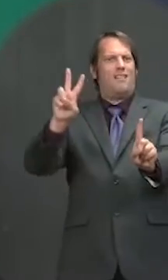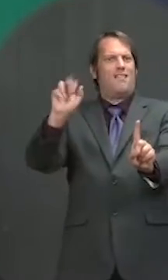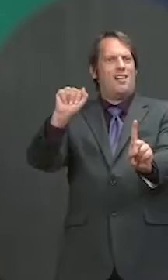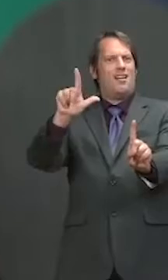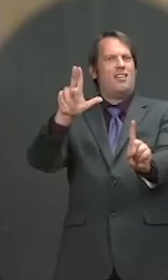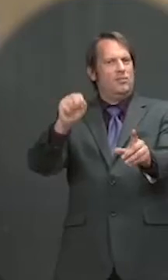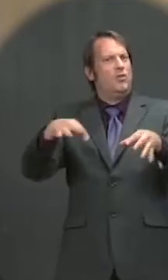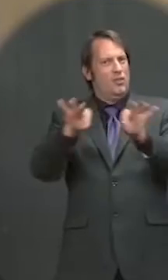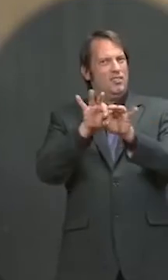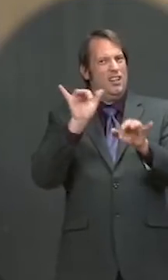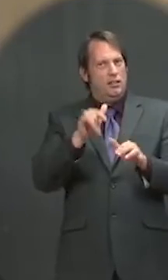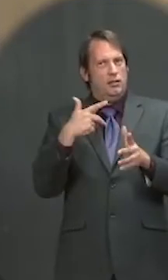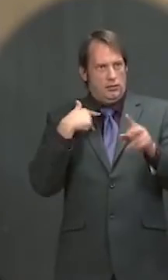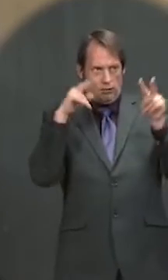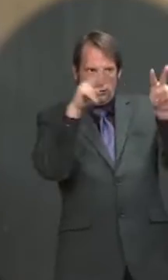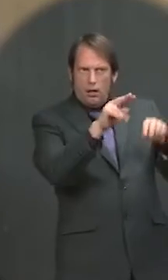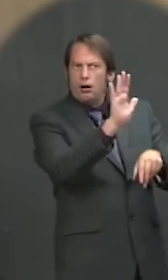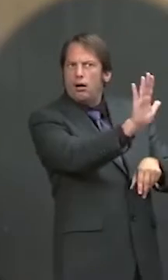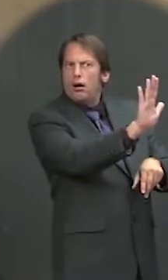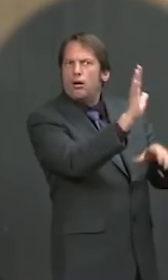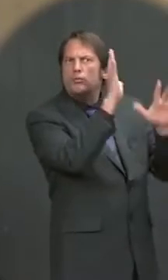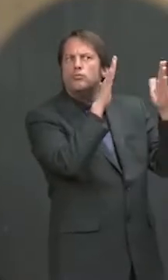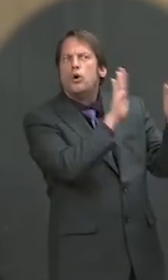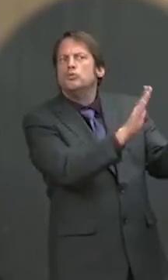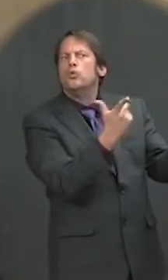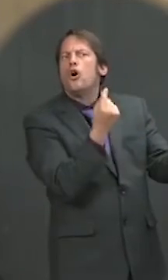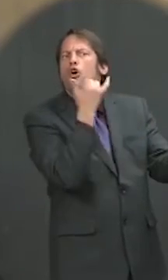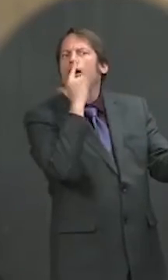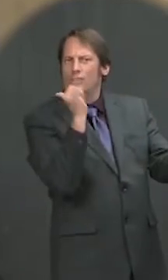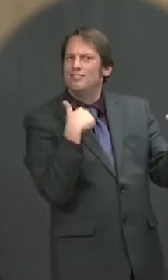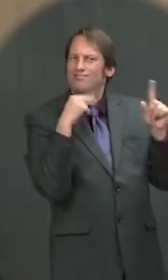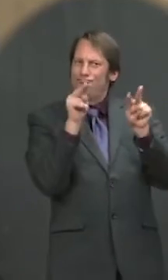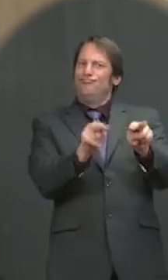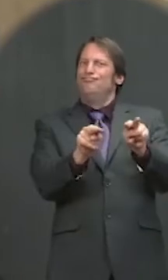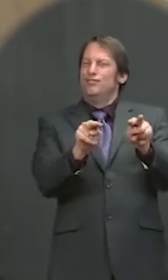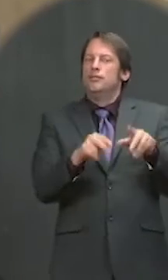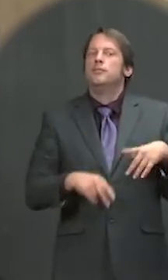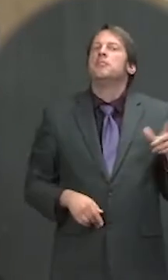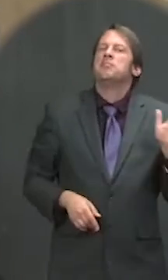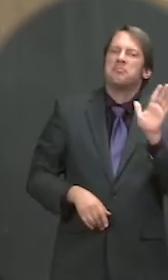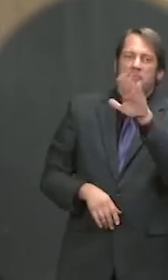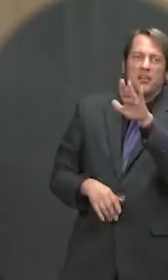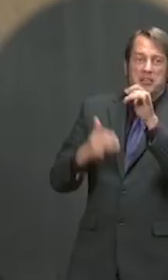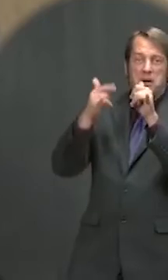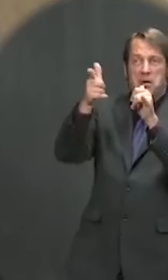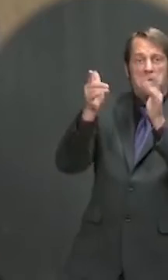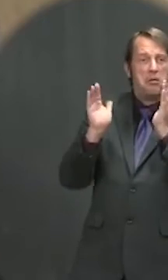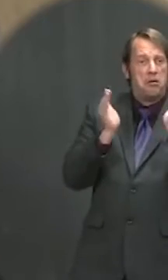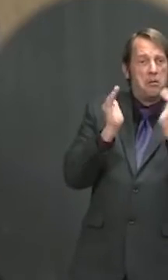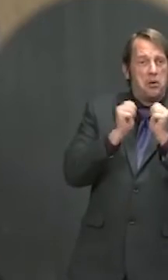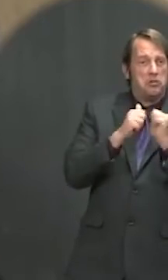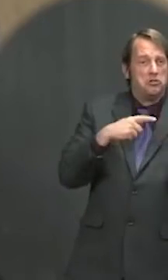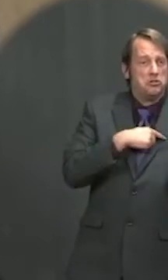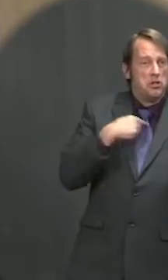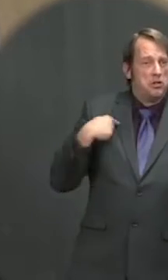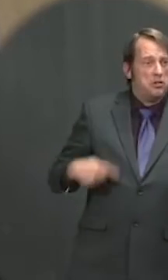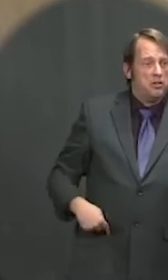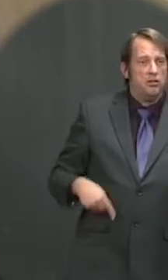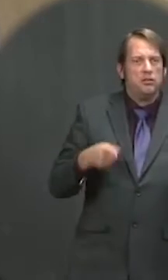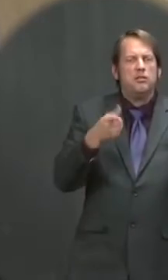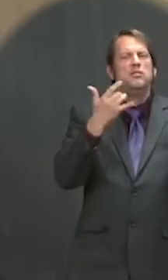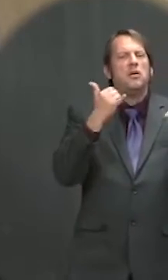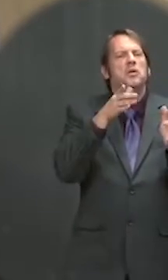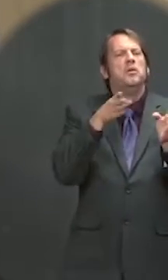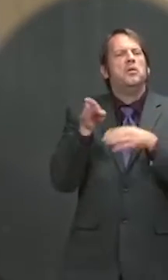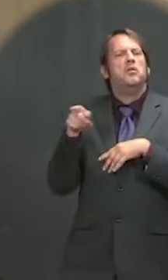Is he using the competition with China point as a sort of key selling point with Republicans on